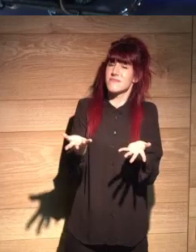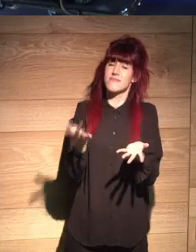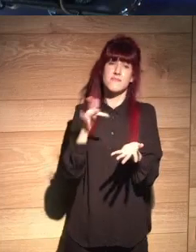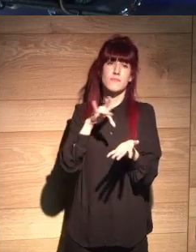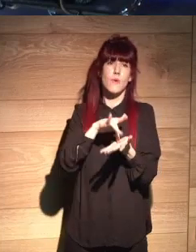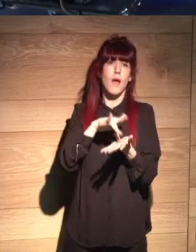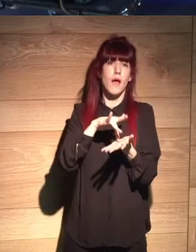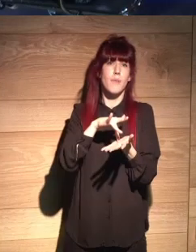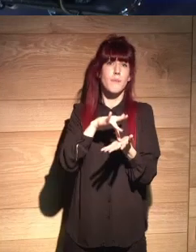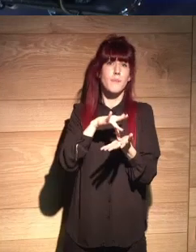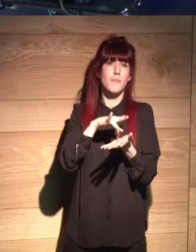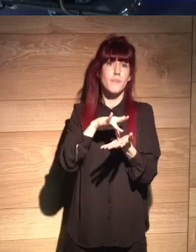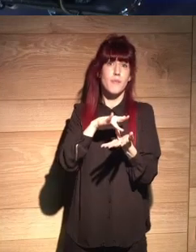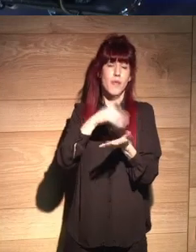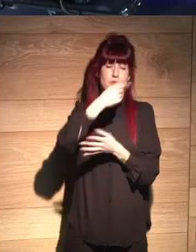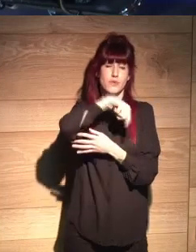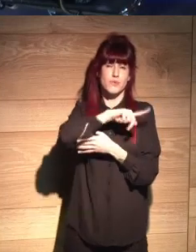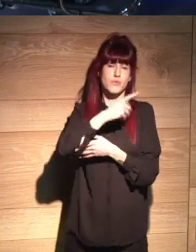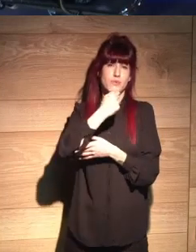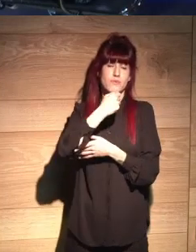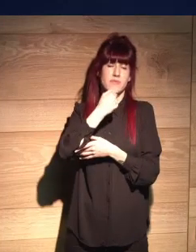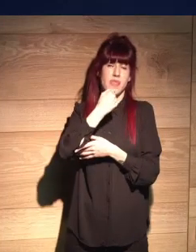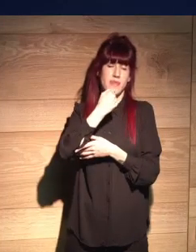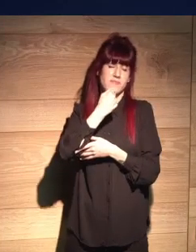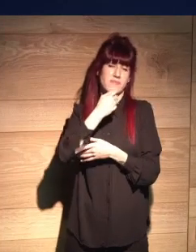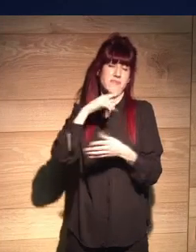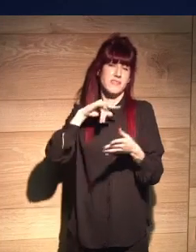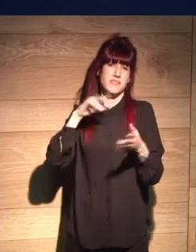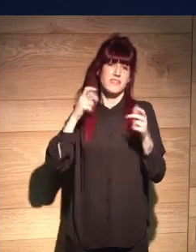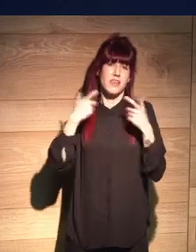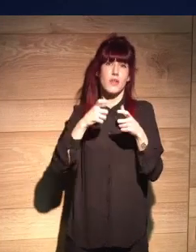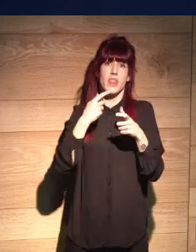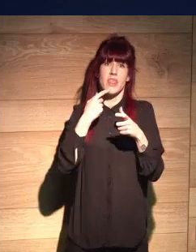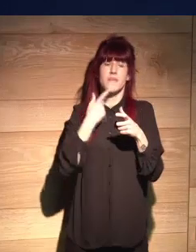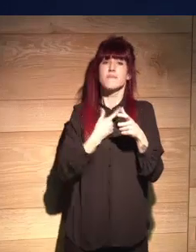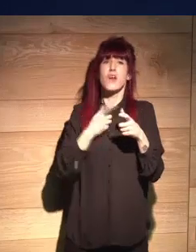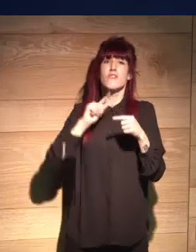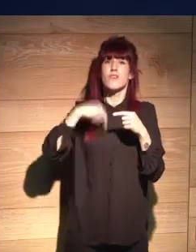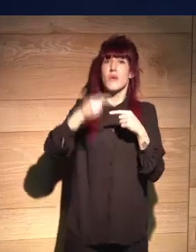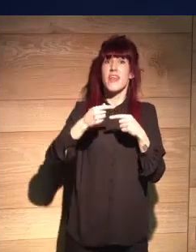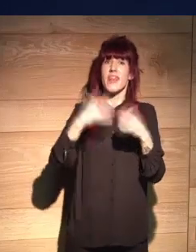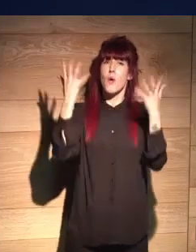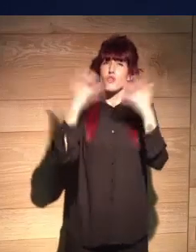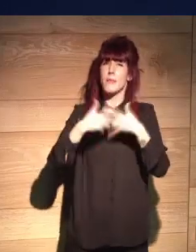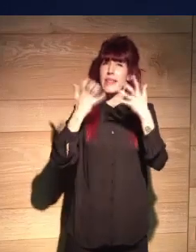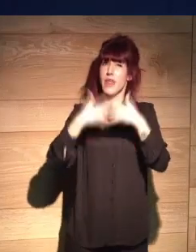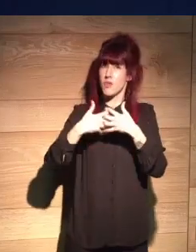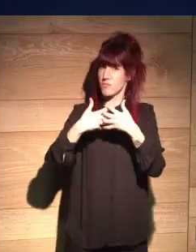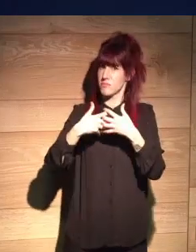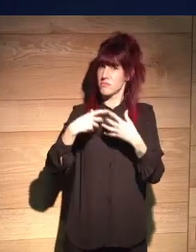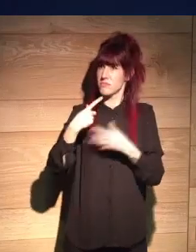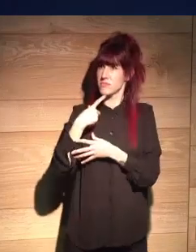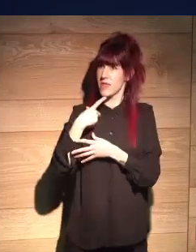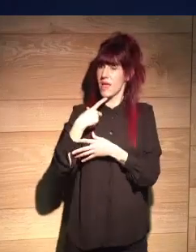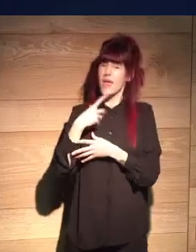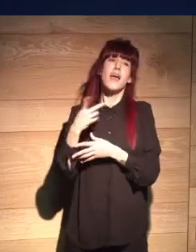Well, in view of the scenario, we talk very much about the consequences of the future of automation, and now it